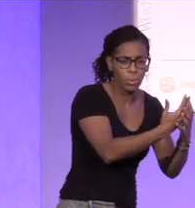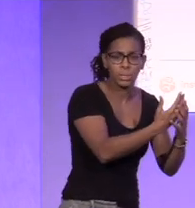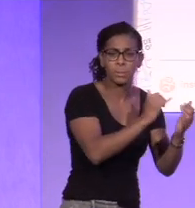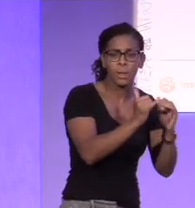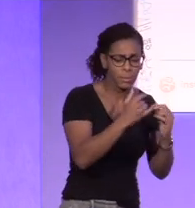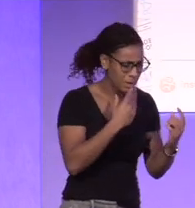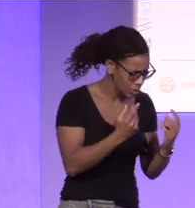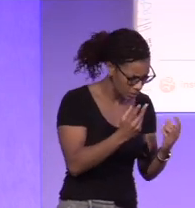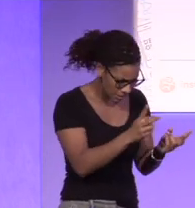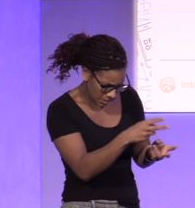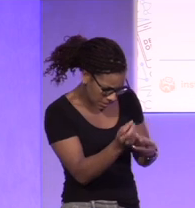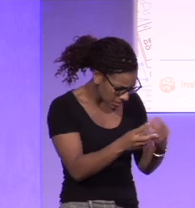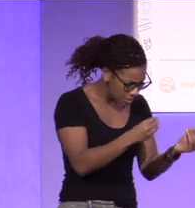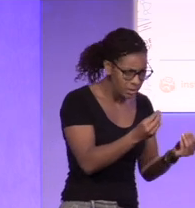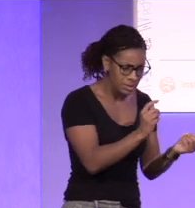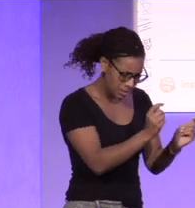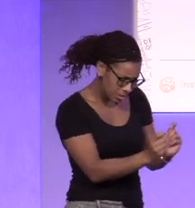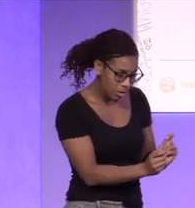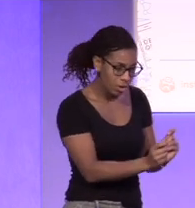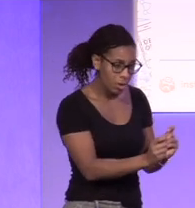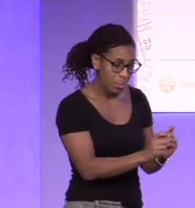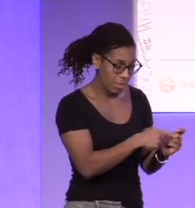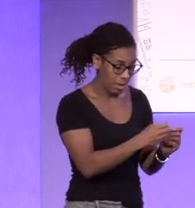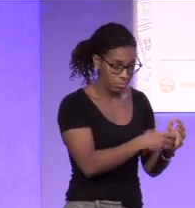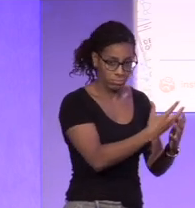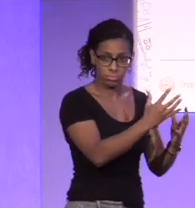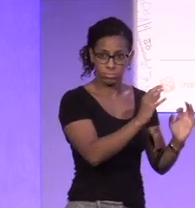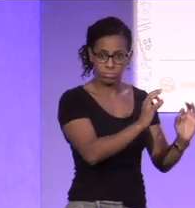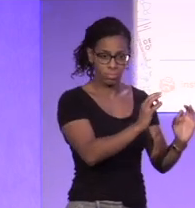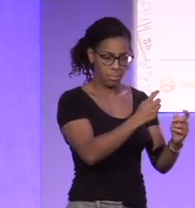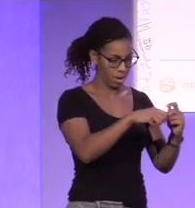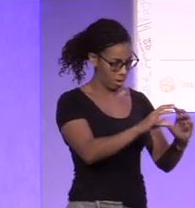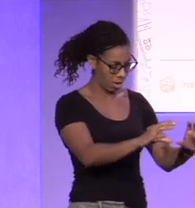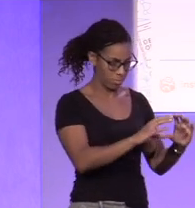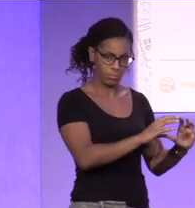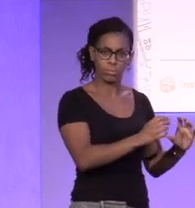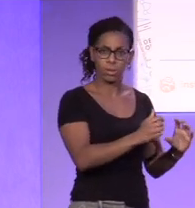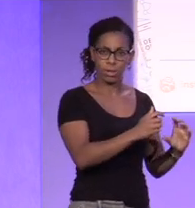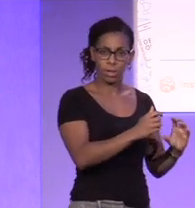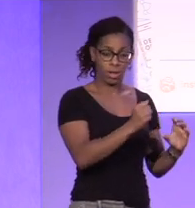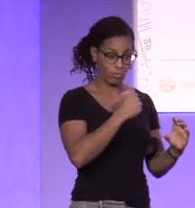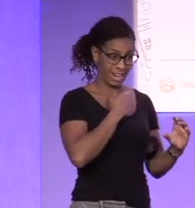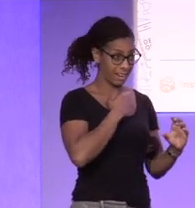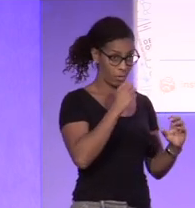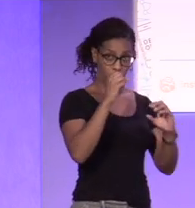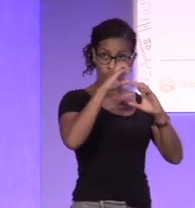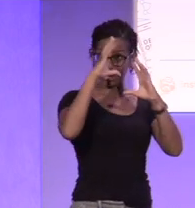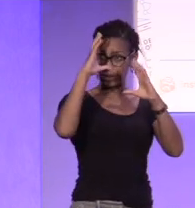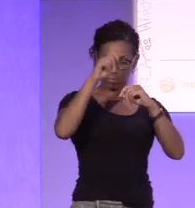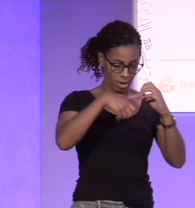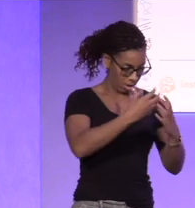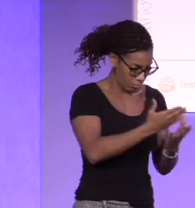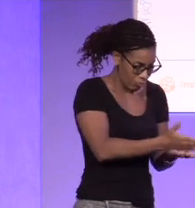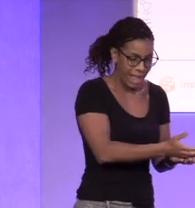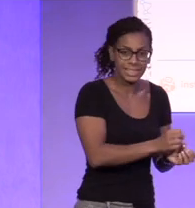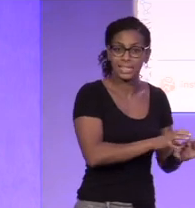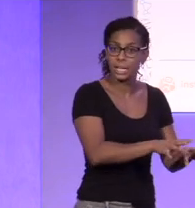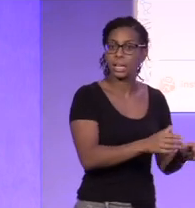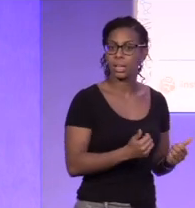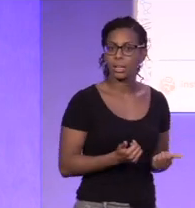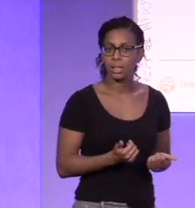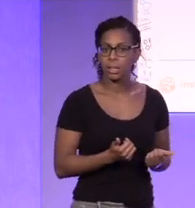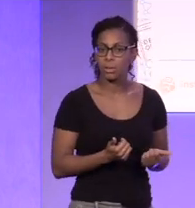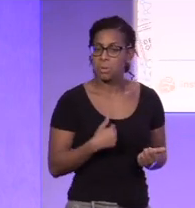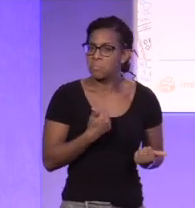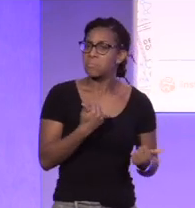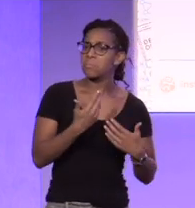then it would land on the delivery doorstep of our pipeline and be converted from concept into reality. And that didn't trouble us. But then we started to